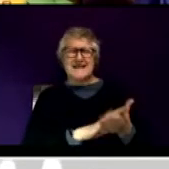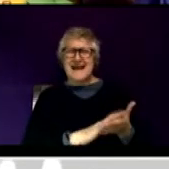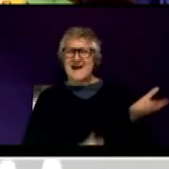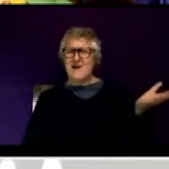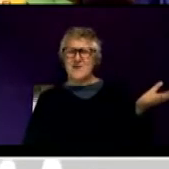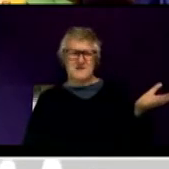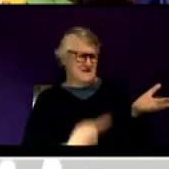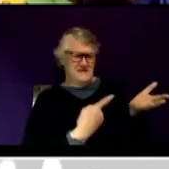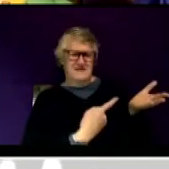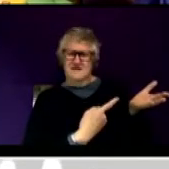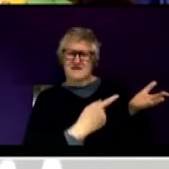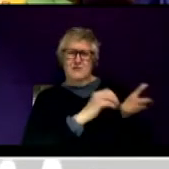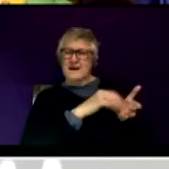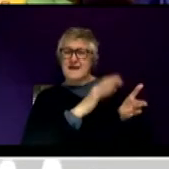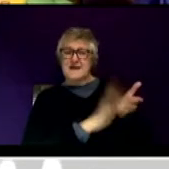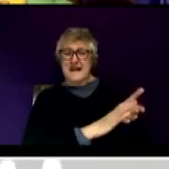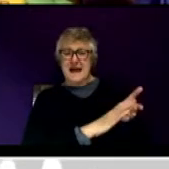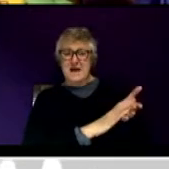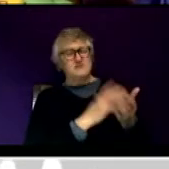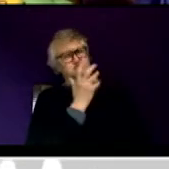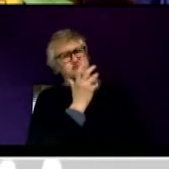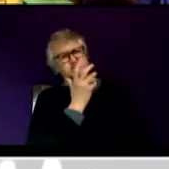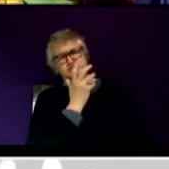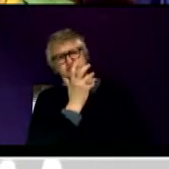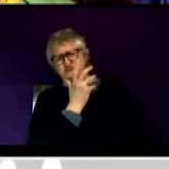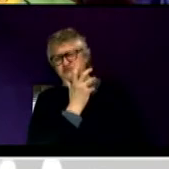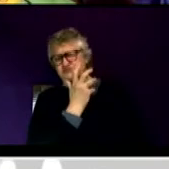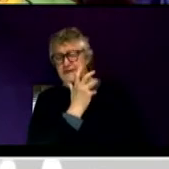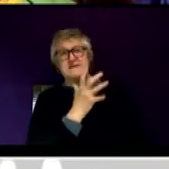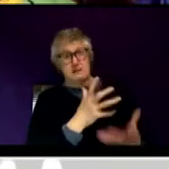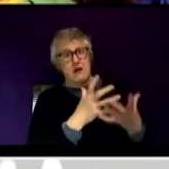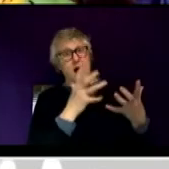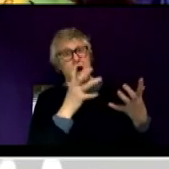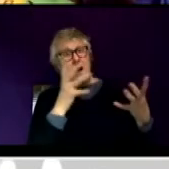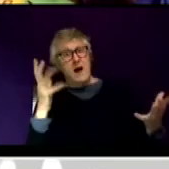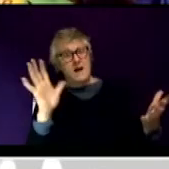know, that's a lot of paperwork.